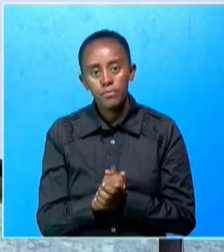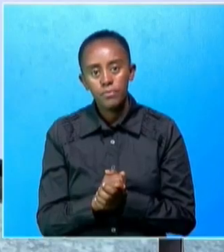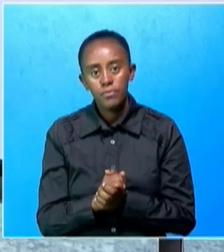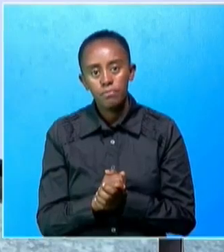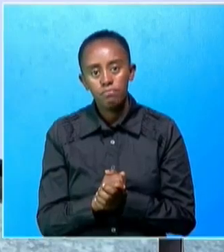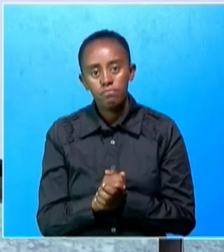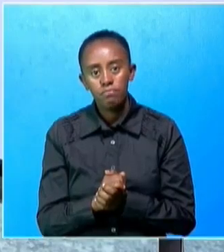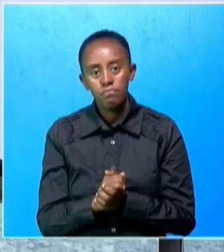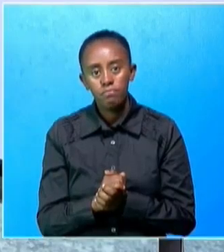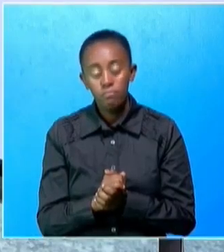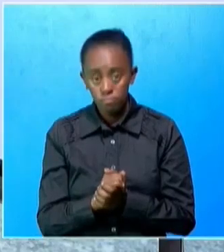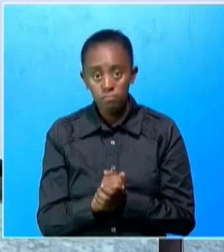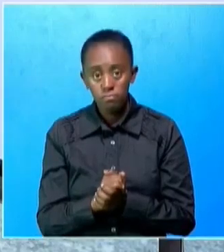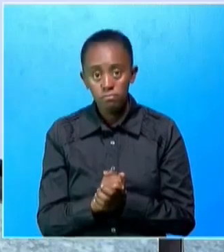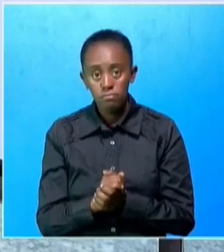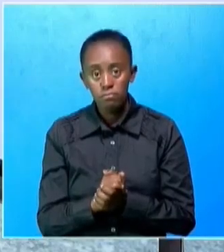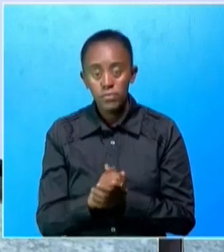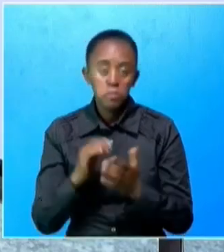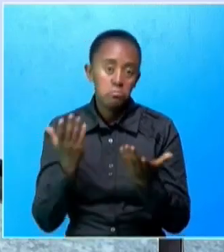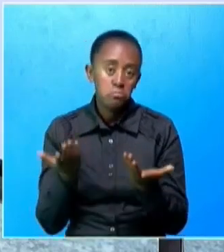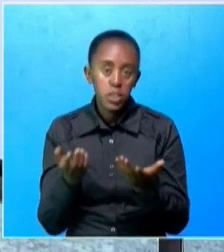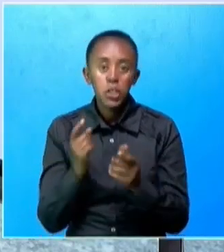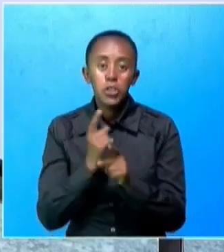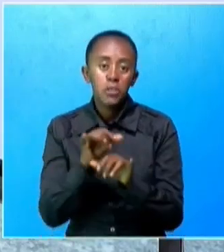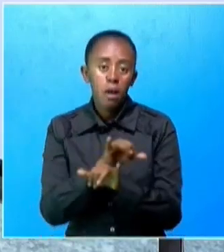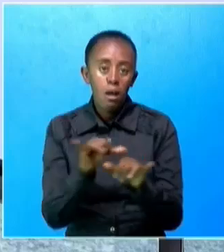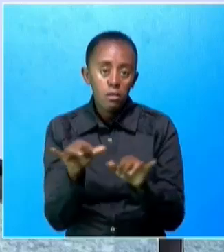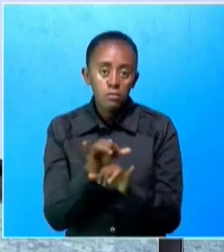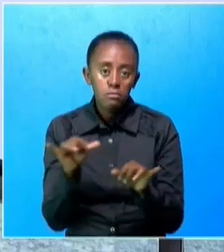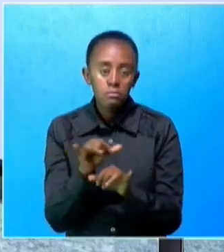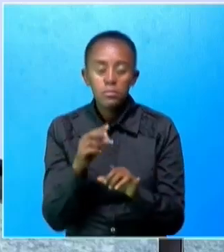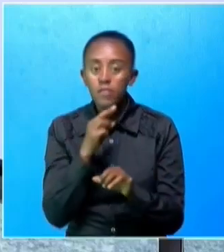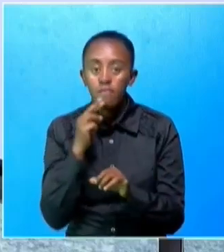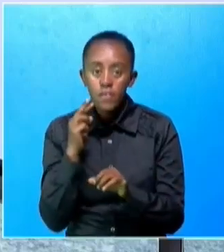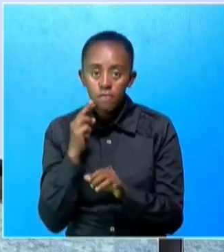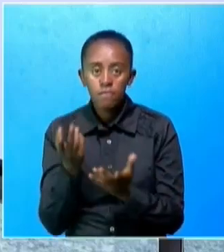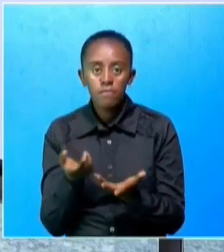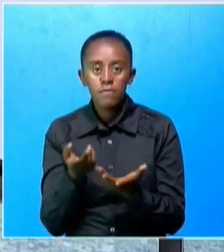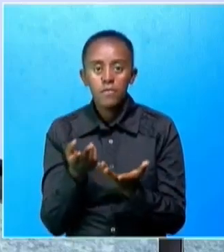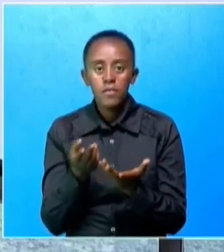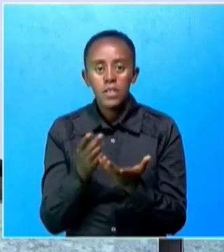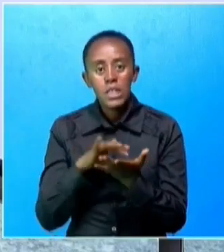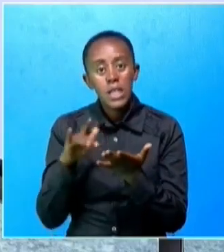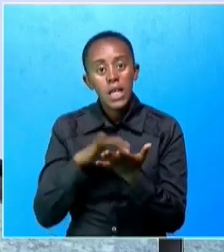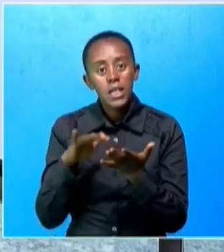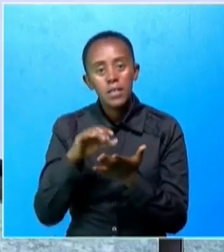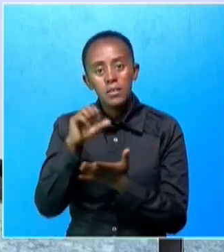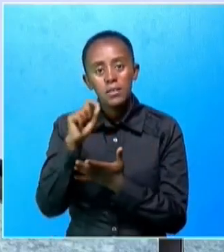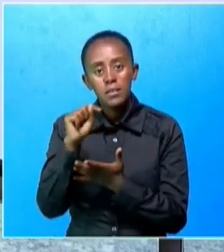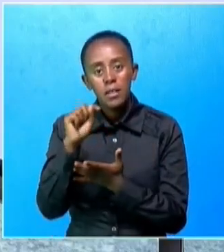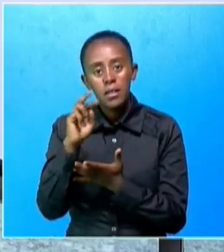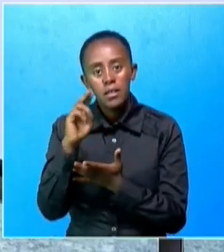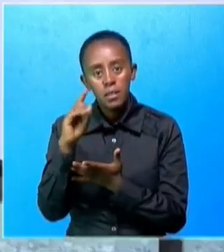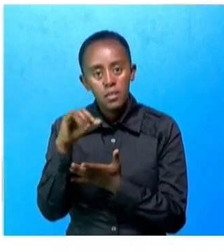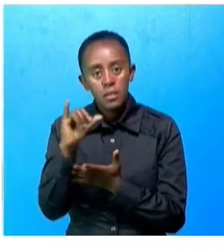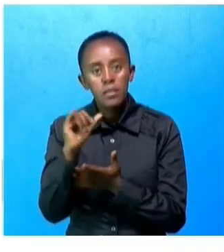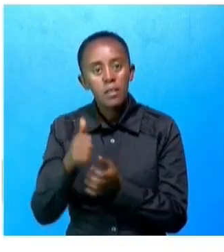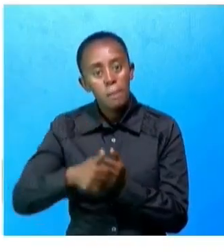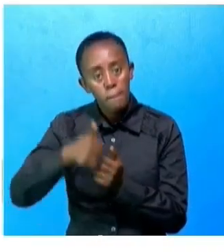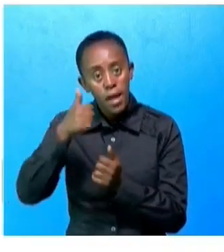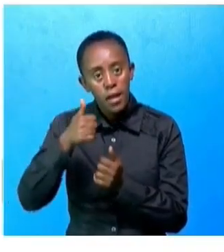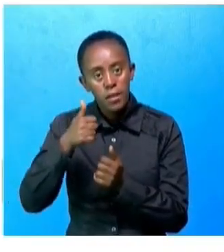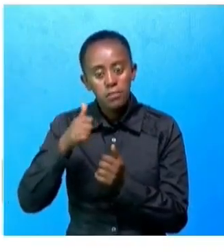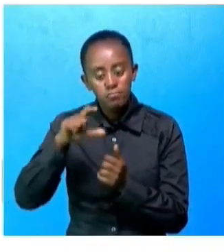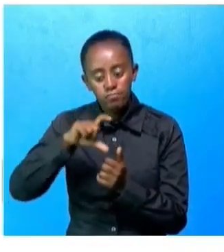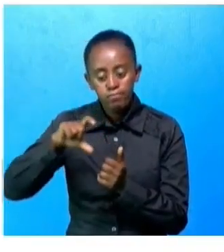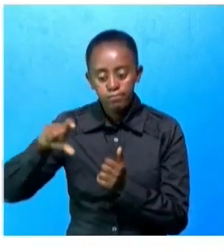Have you said it? Just like the verb that's stated there. Study is here it is. Study is the main part of